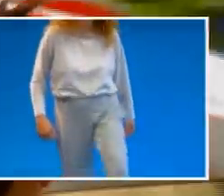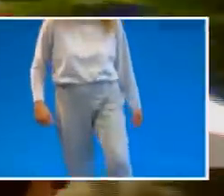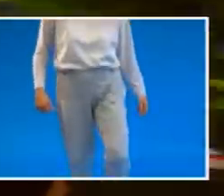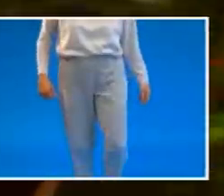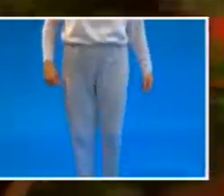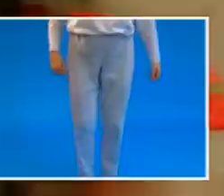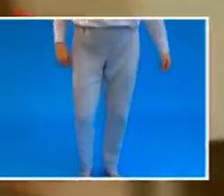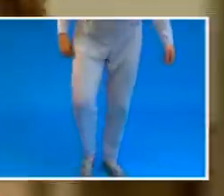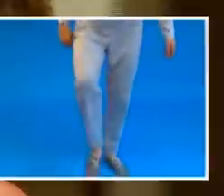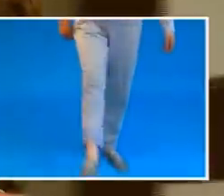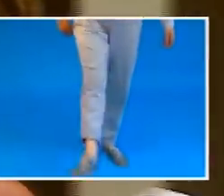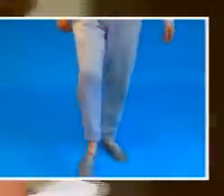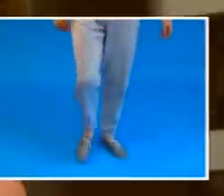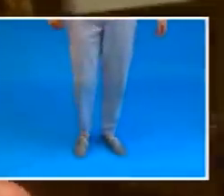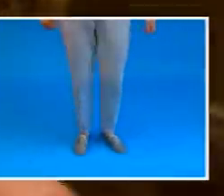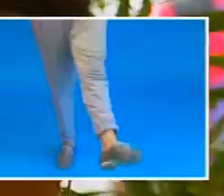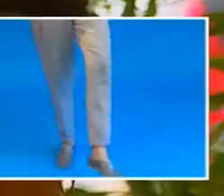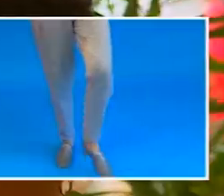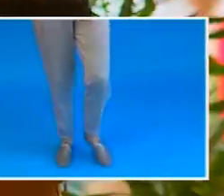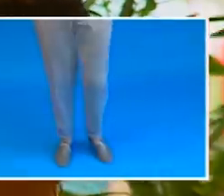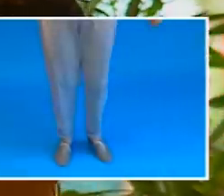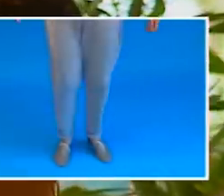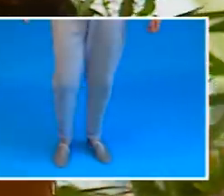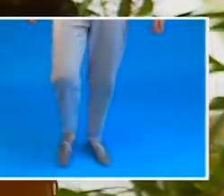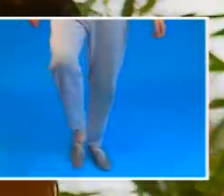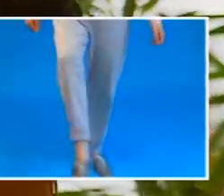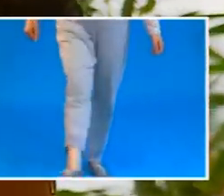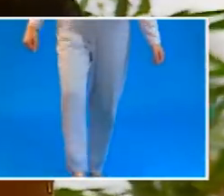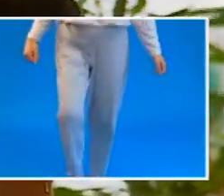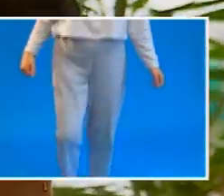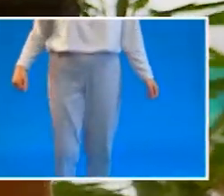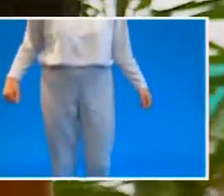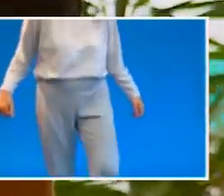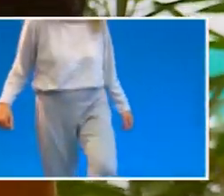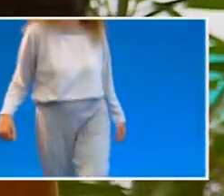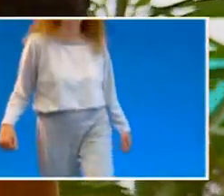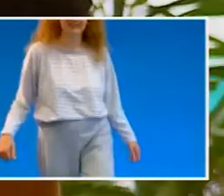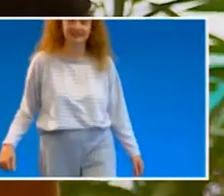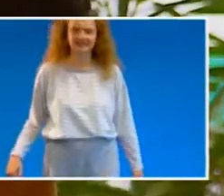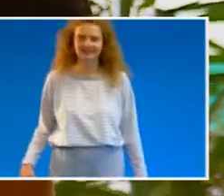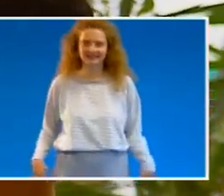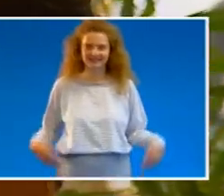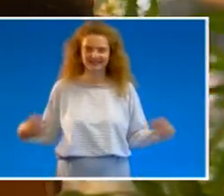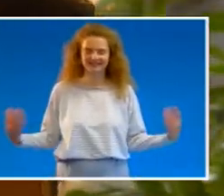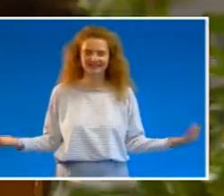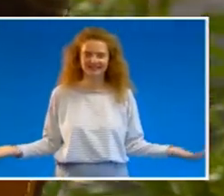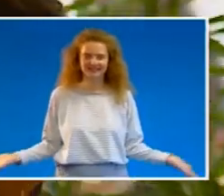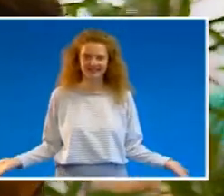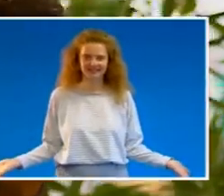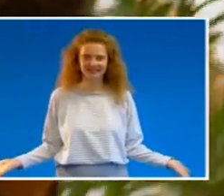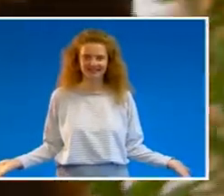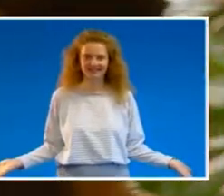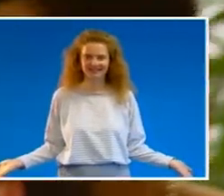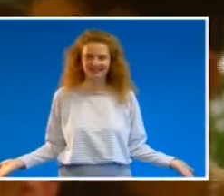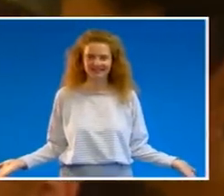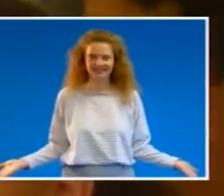by one. He kicked his shoes off one by one. He kicked his shoes off one by one to show that